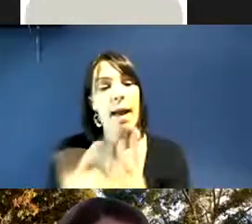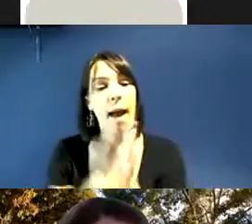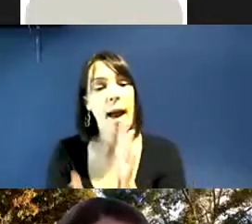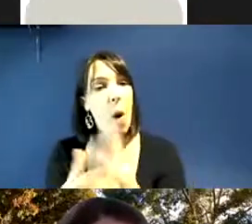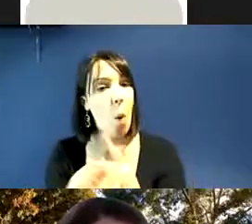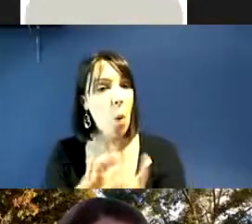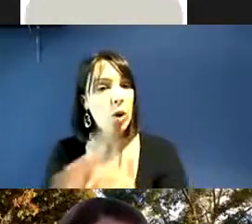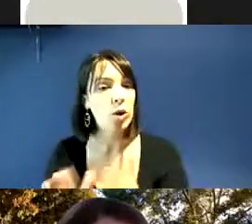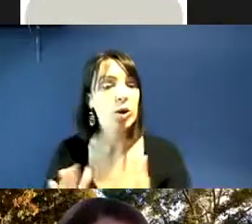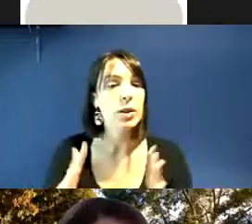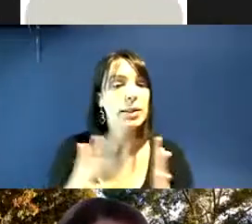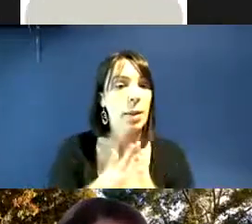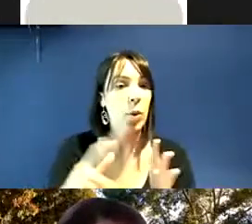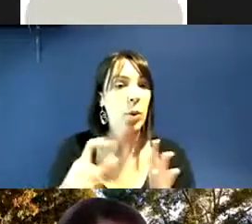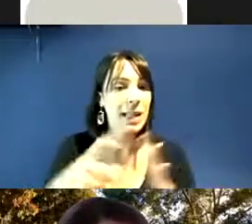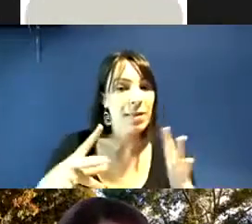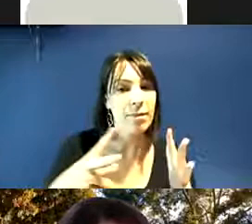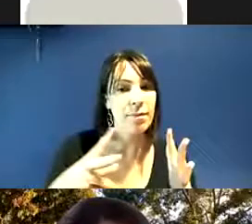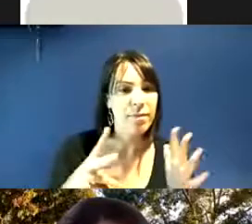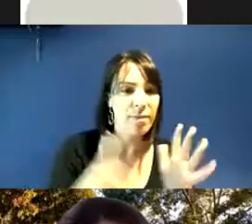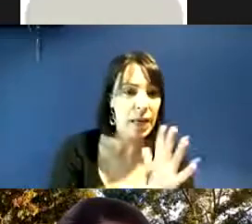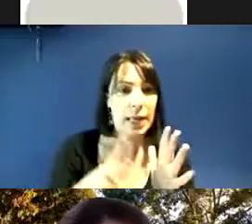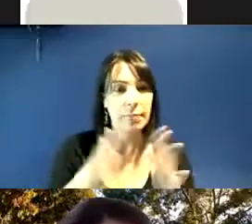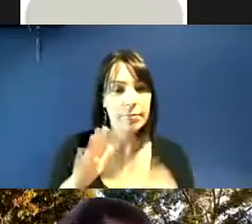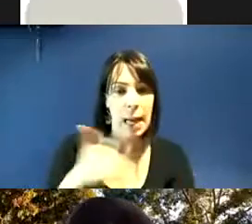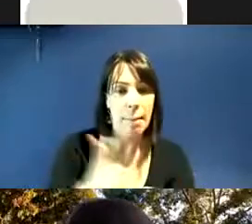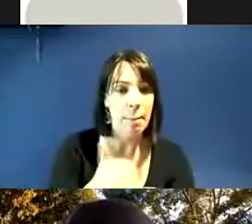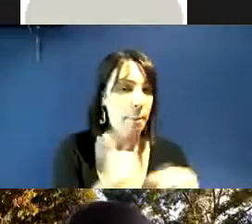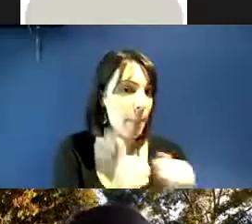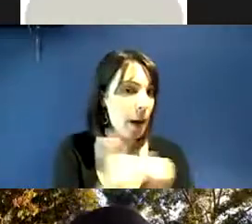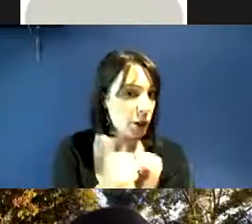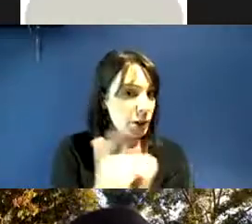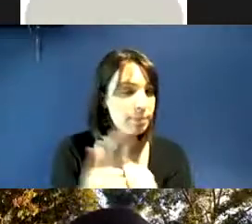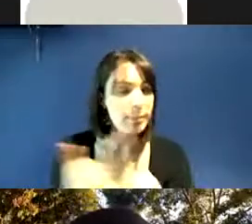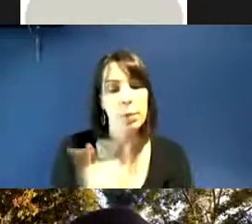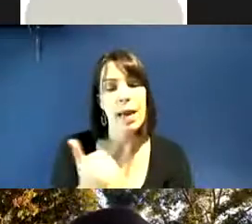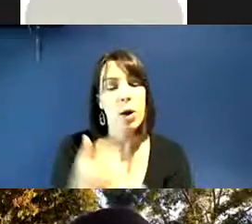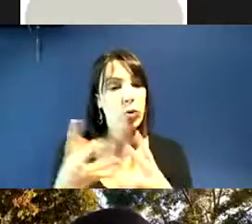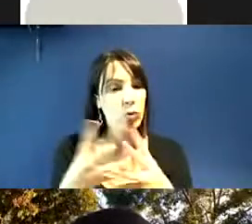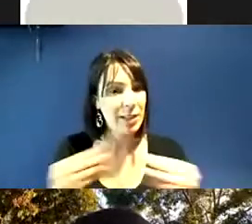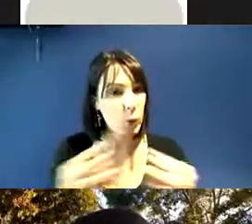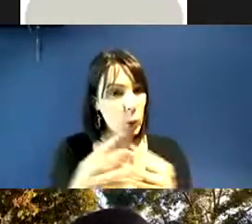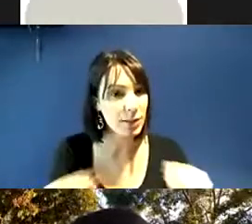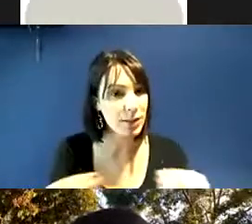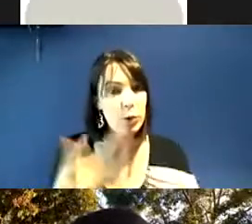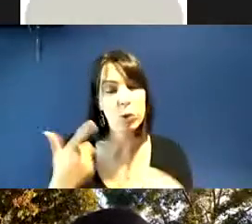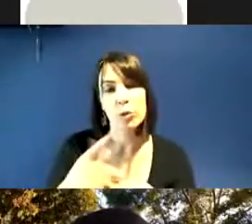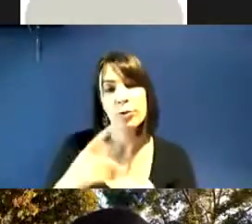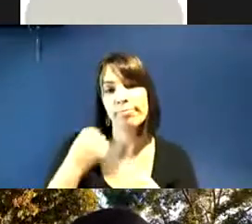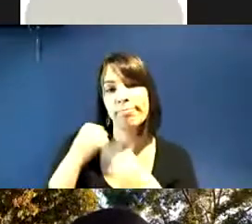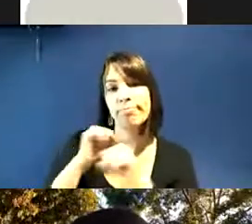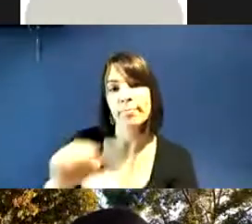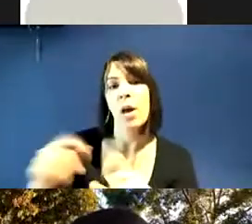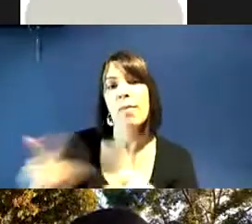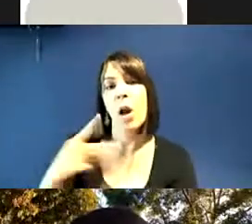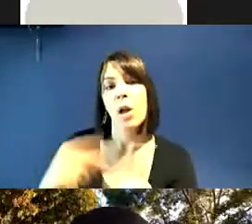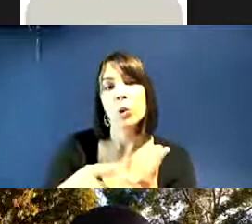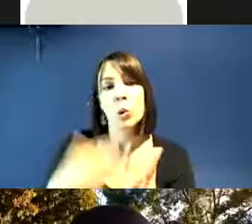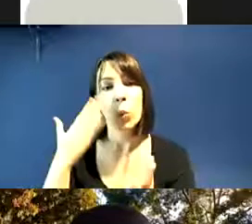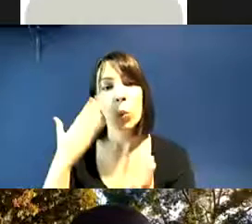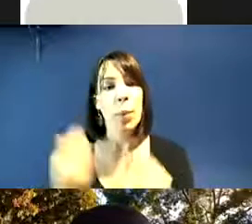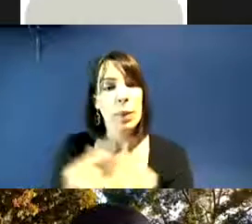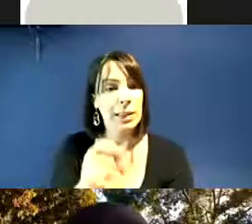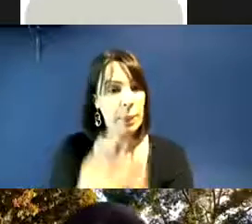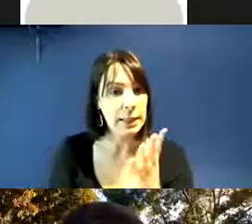a partnership to develop a resource on the prevention of violence against women with disabilities. Now, the resource is still